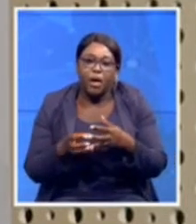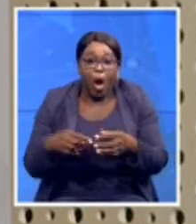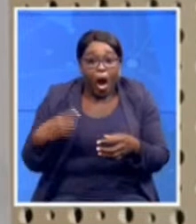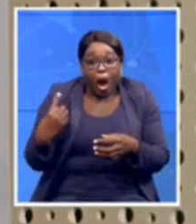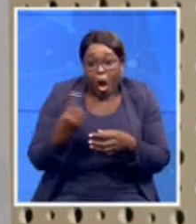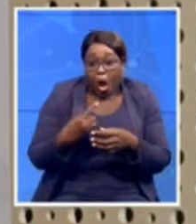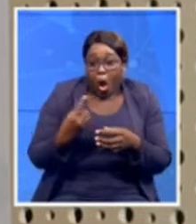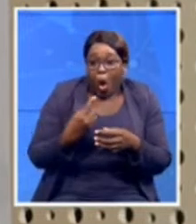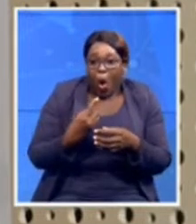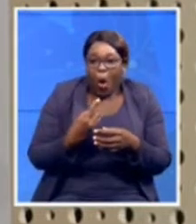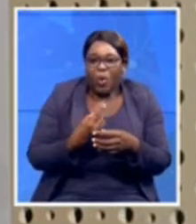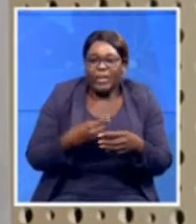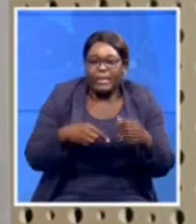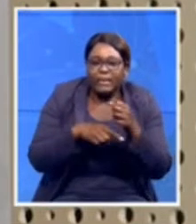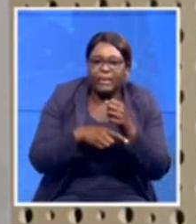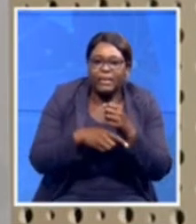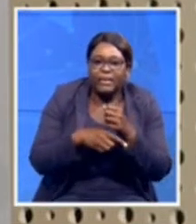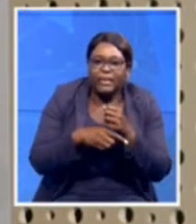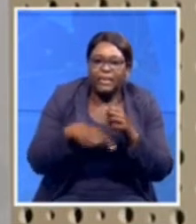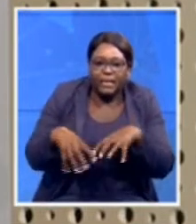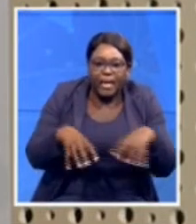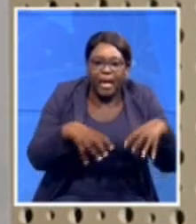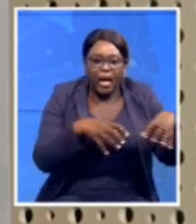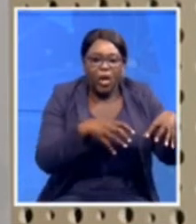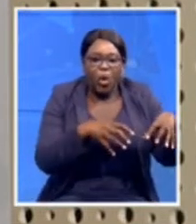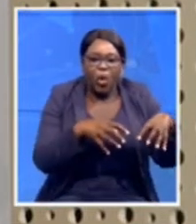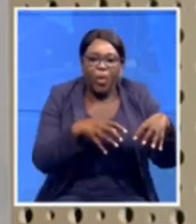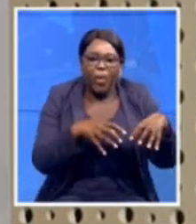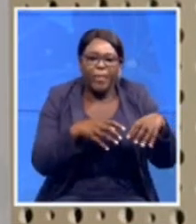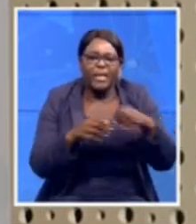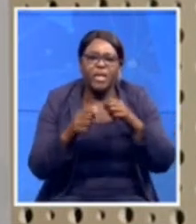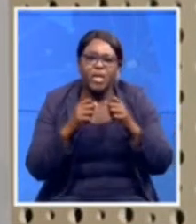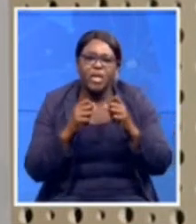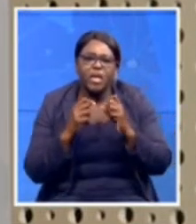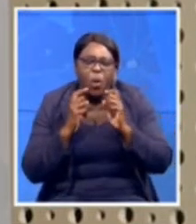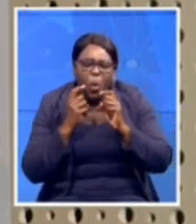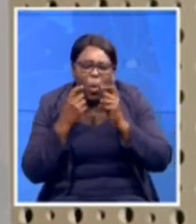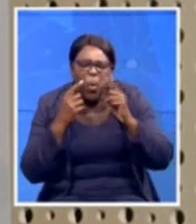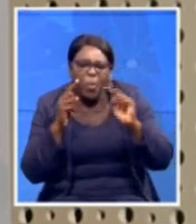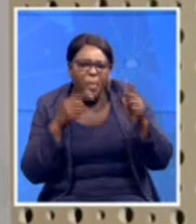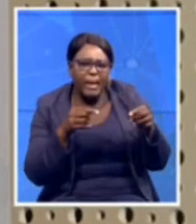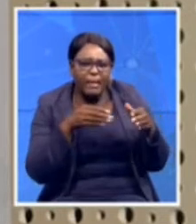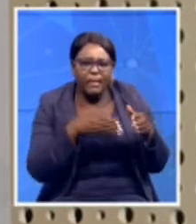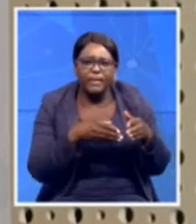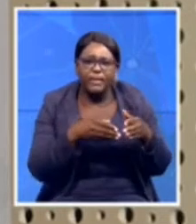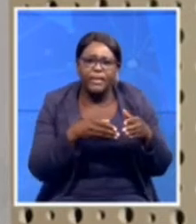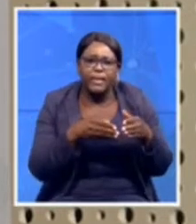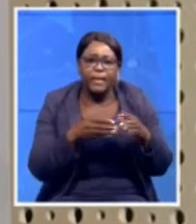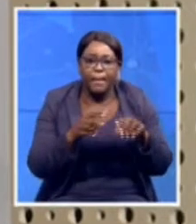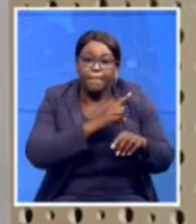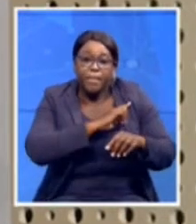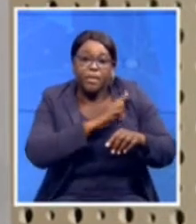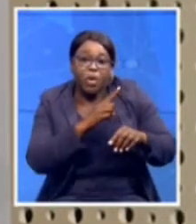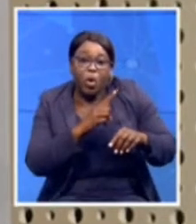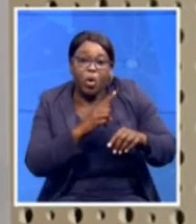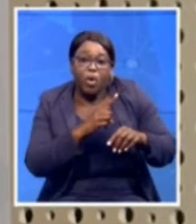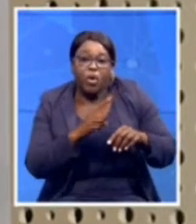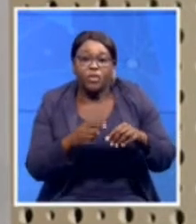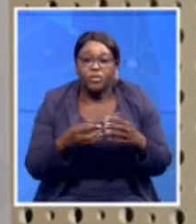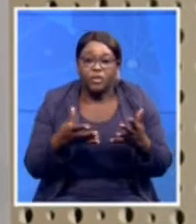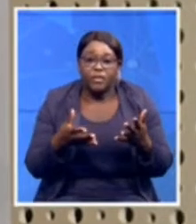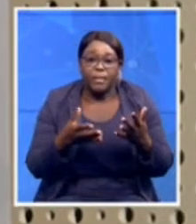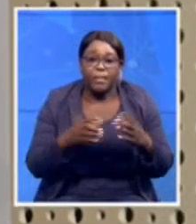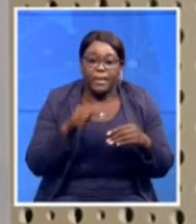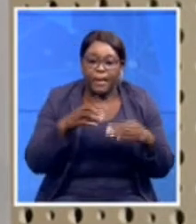member of the public because of the content that that was generated by that member of the public. And